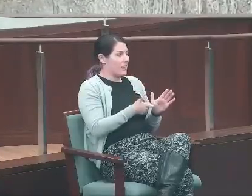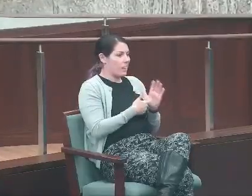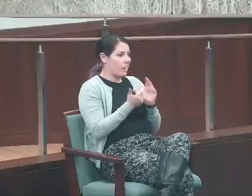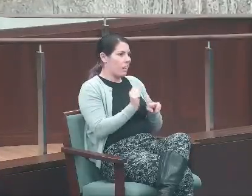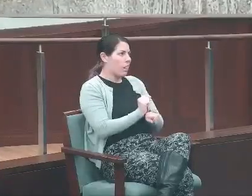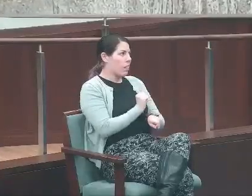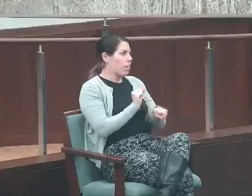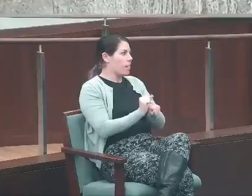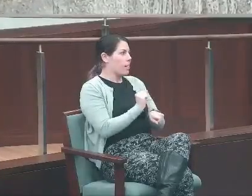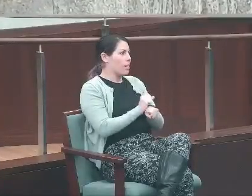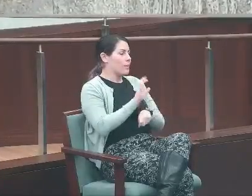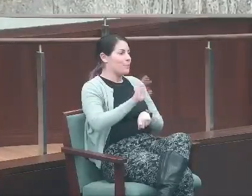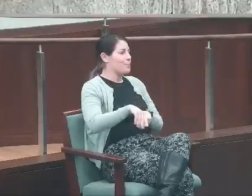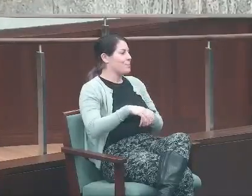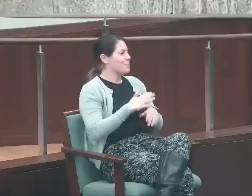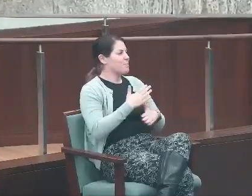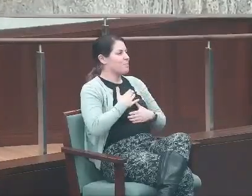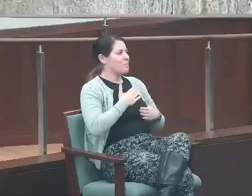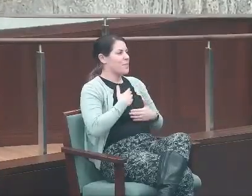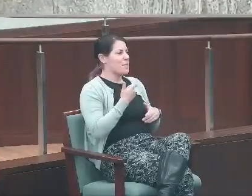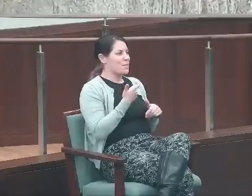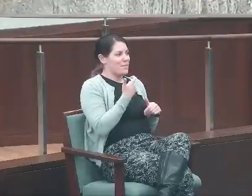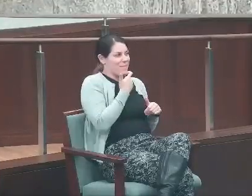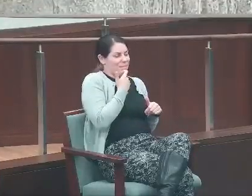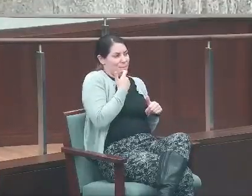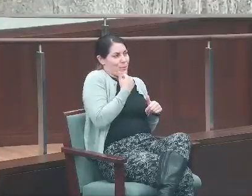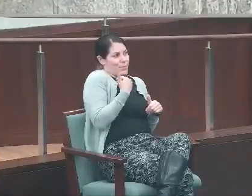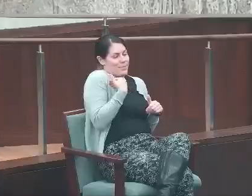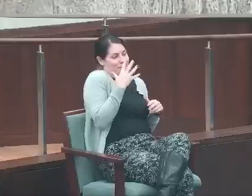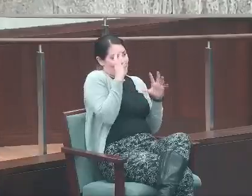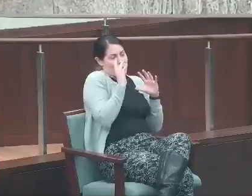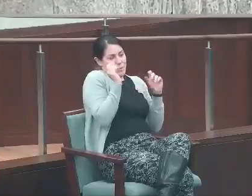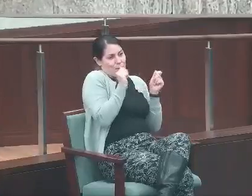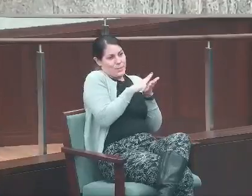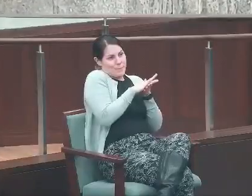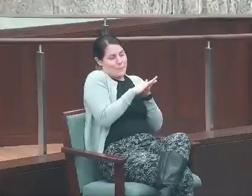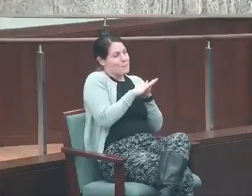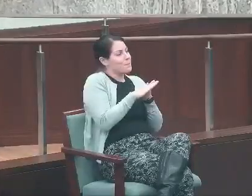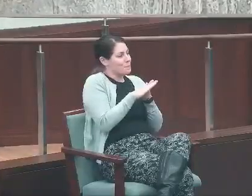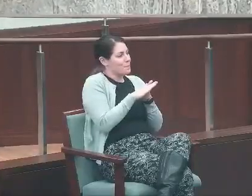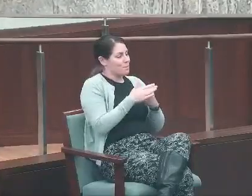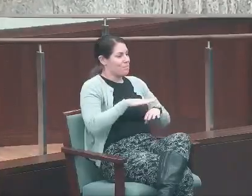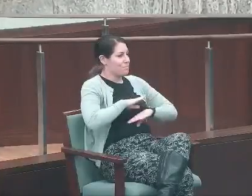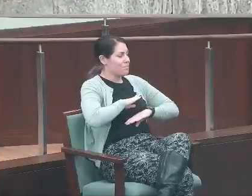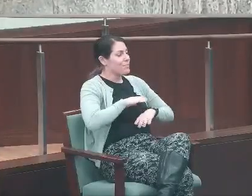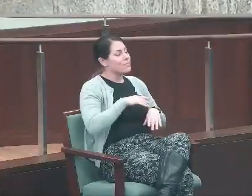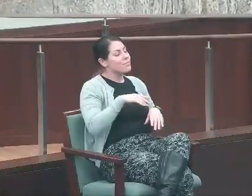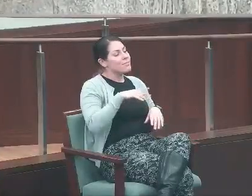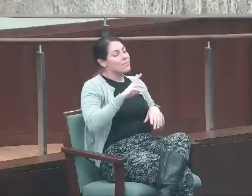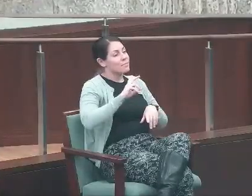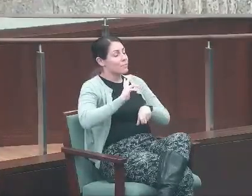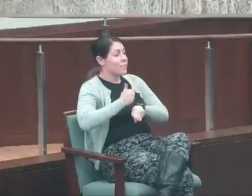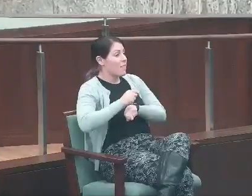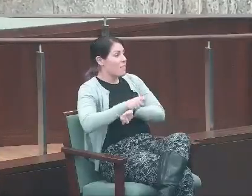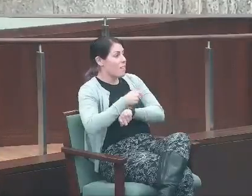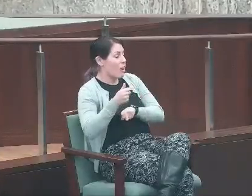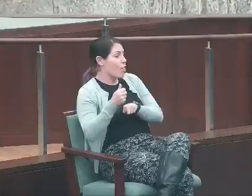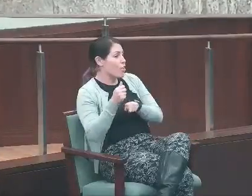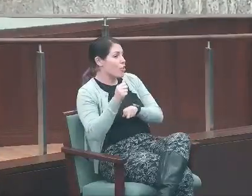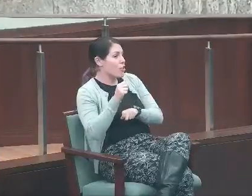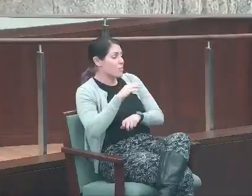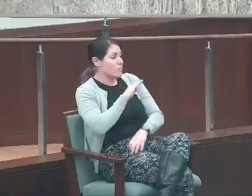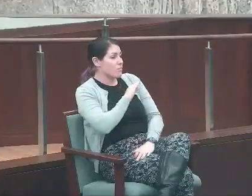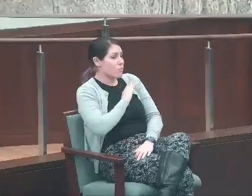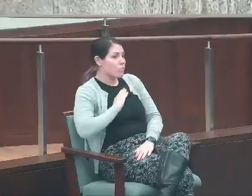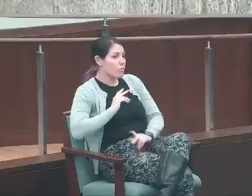pleased to be there, to be in that position. On behalf of my fellow board members and colleagues and the